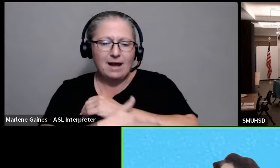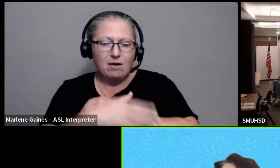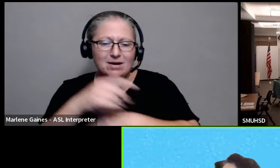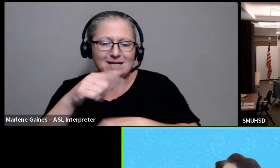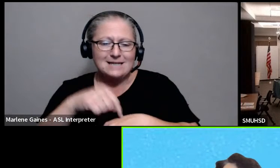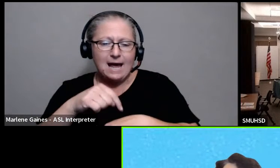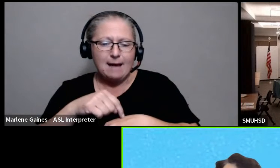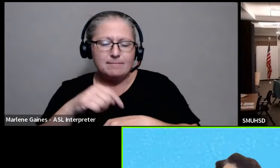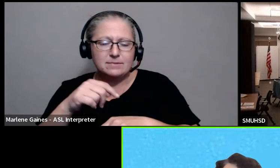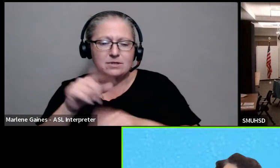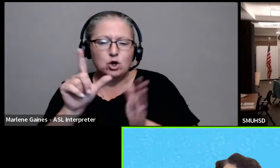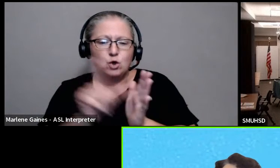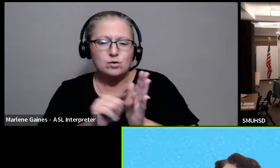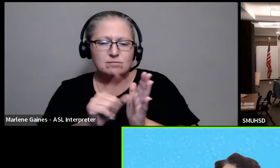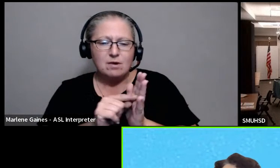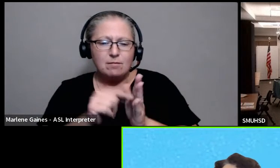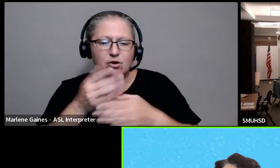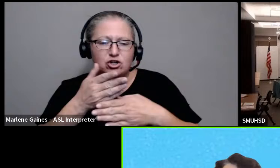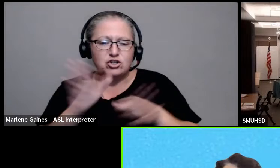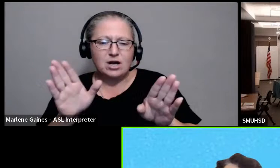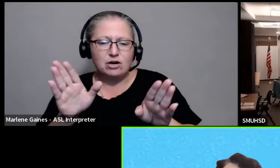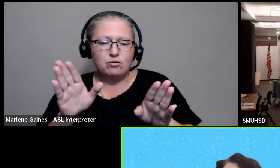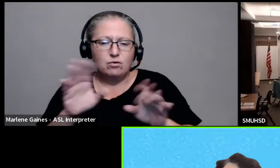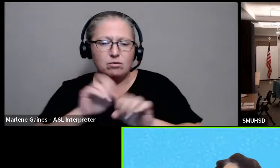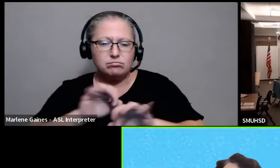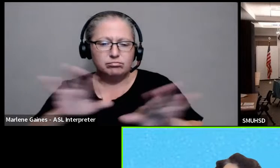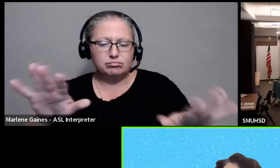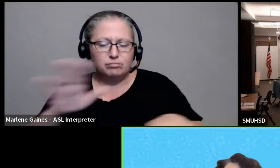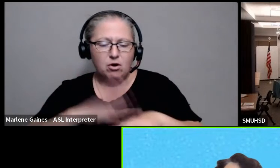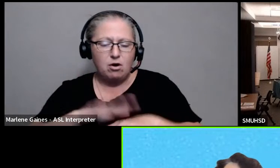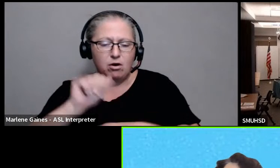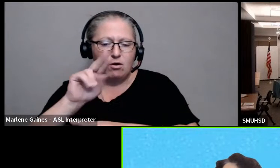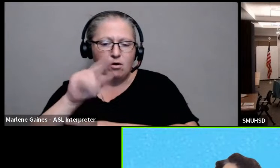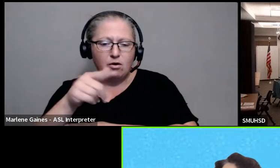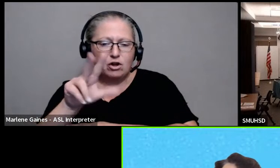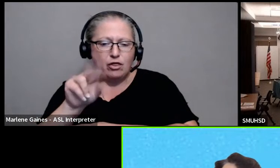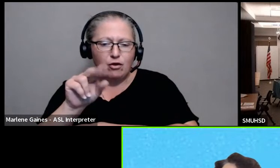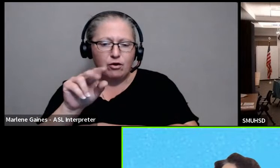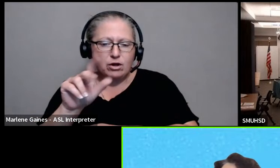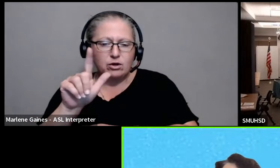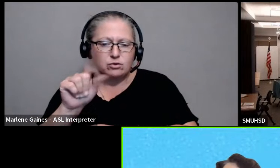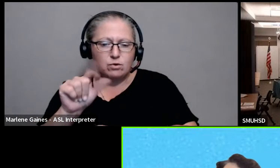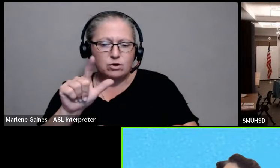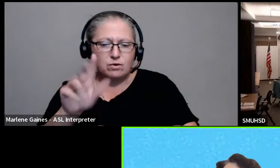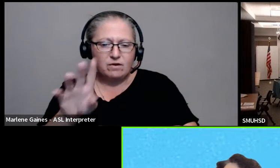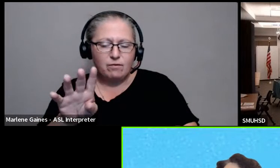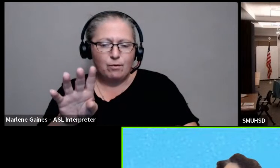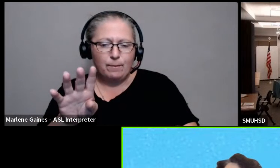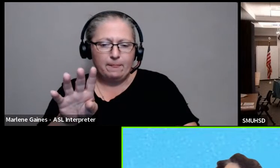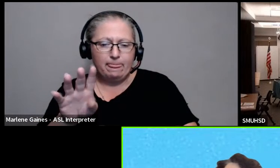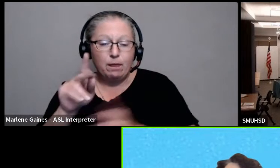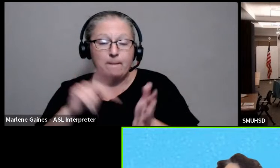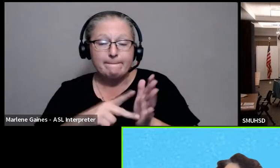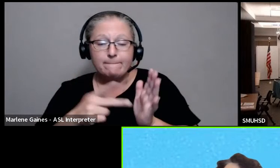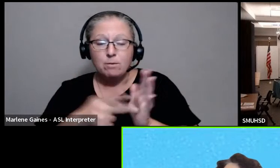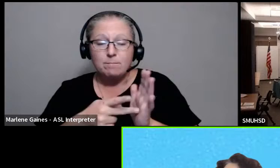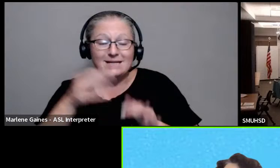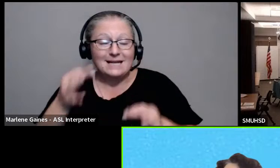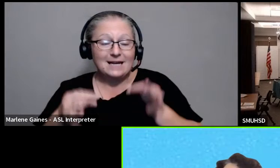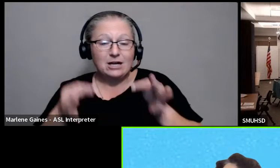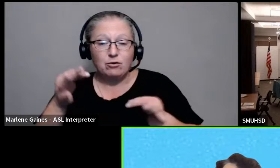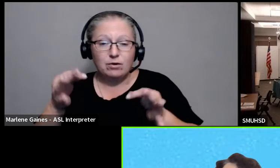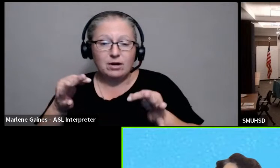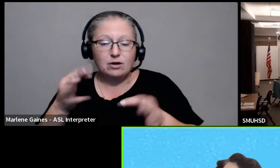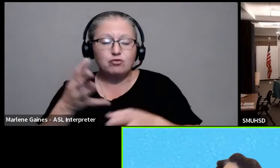Times, a newspaper of general circulation, on August 30th, 2024. The purpose of the hearing is